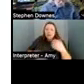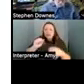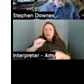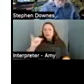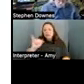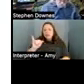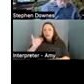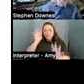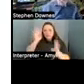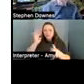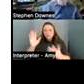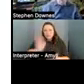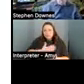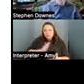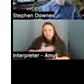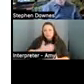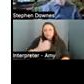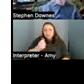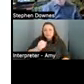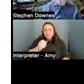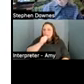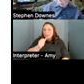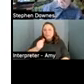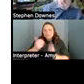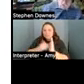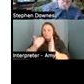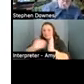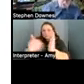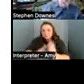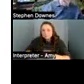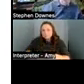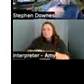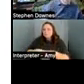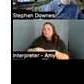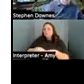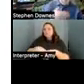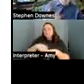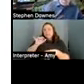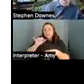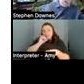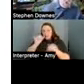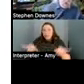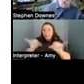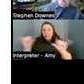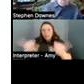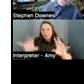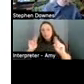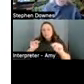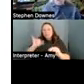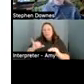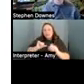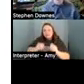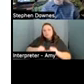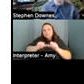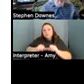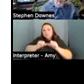it's it doesn't repeat it doesn't do the same thing over and over again it's just continuously generating original